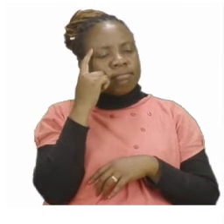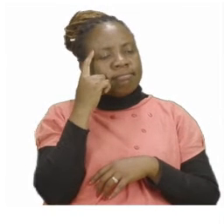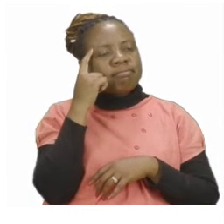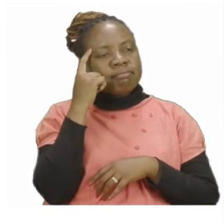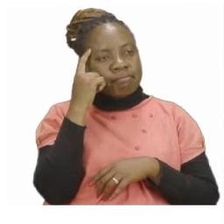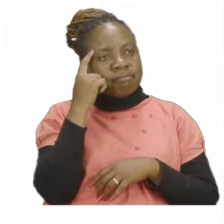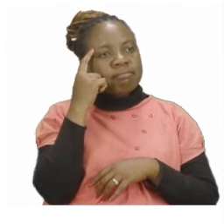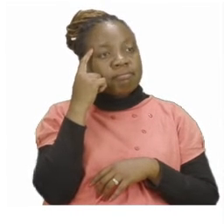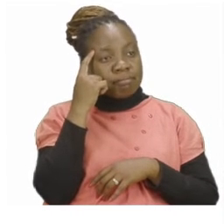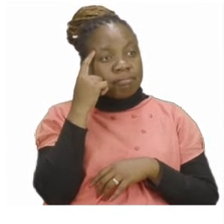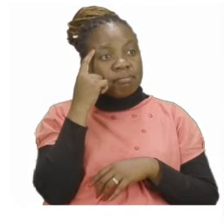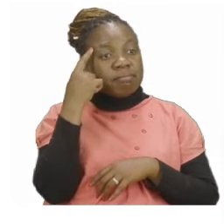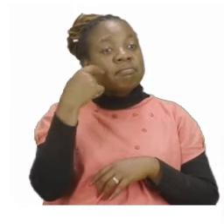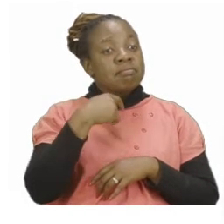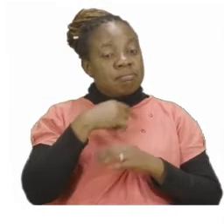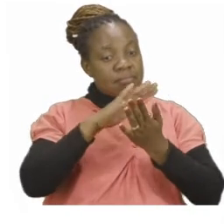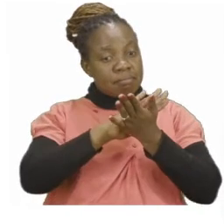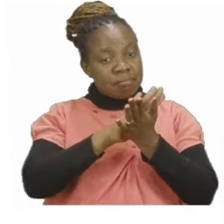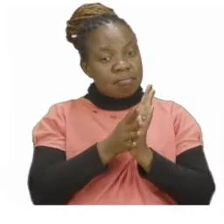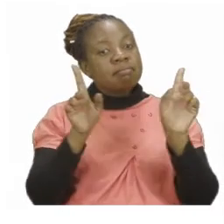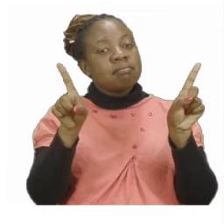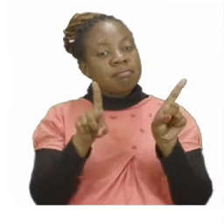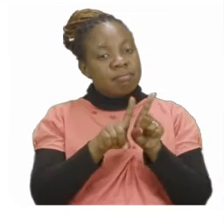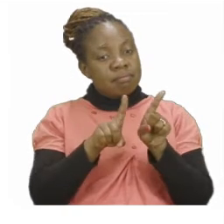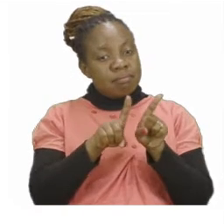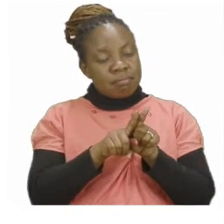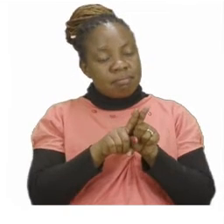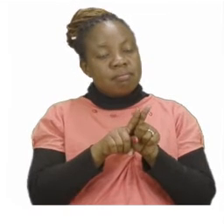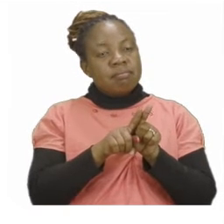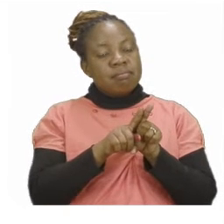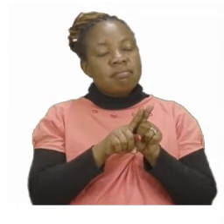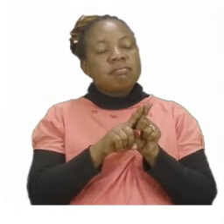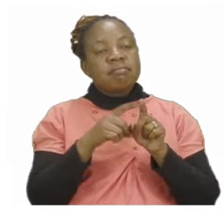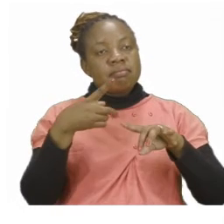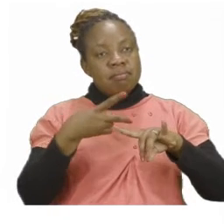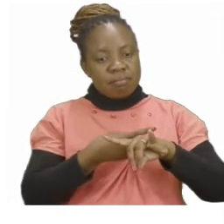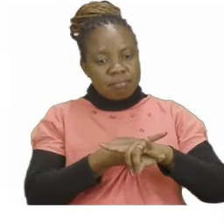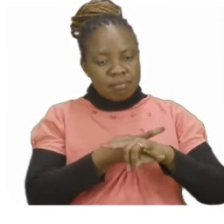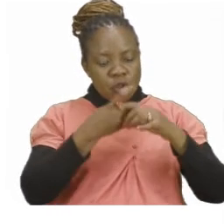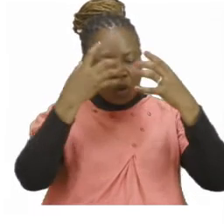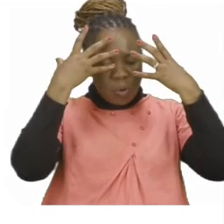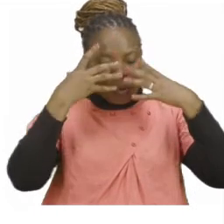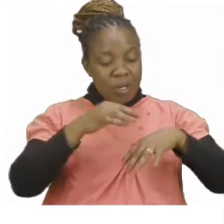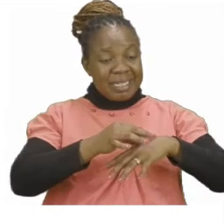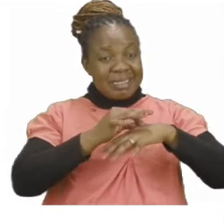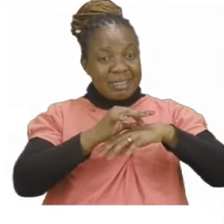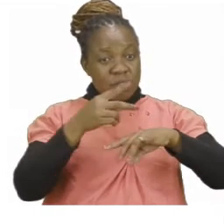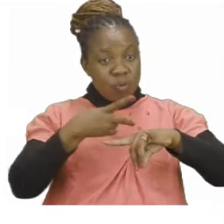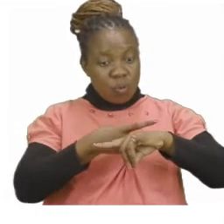I can look like a sheep by putting this on me. He thus put on the skin that